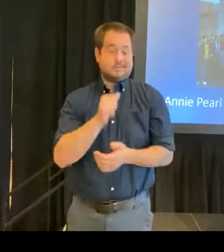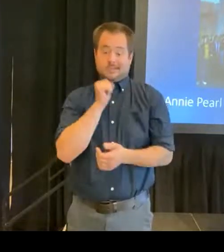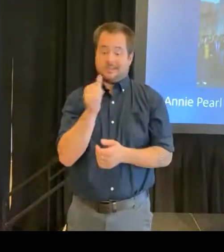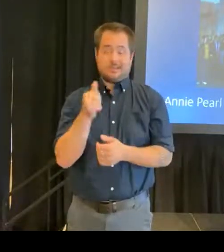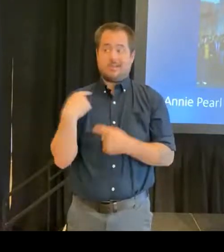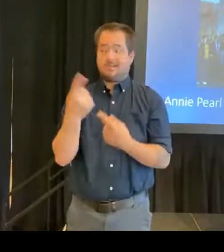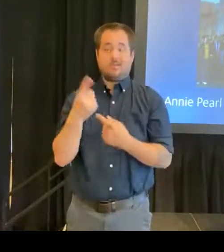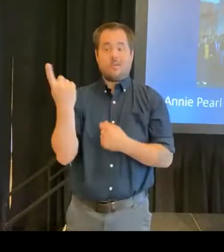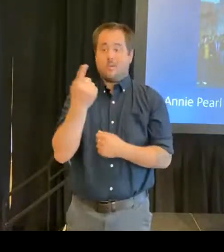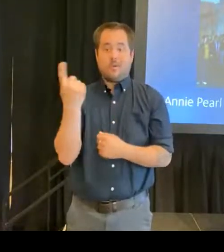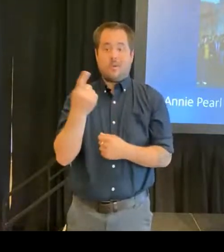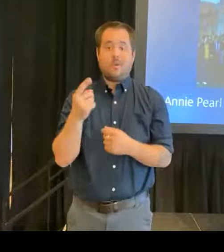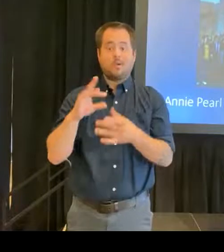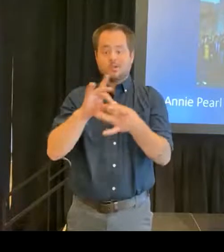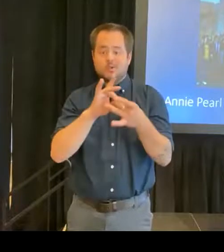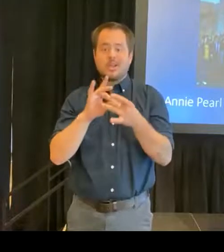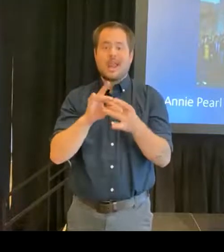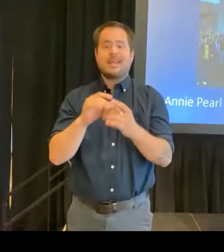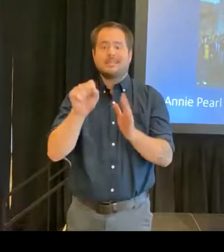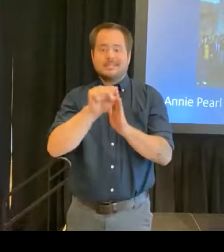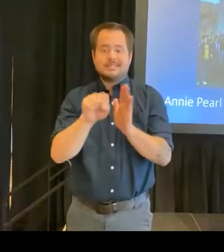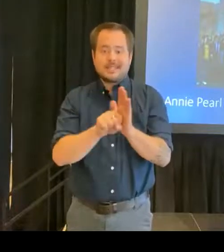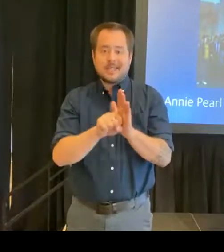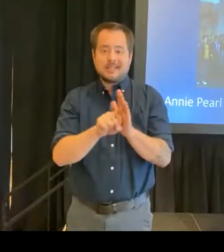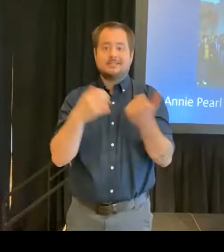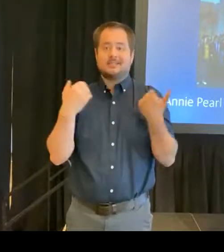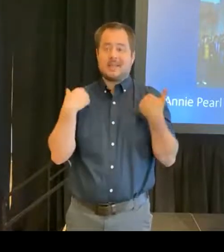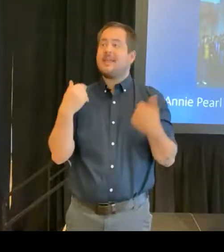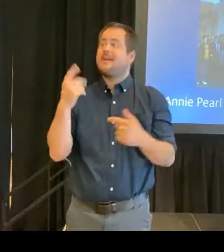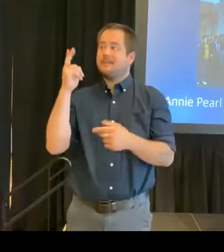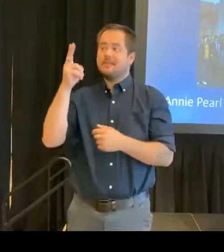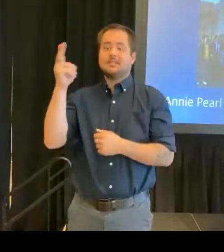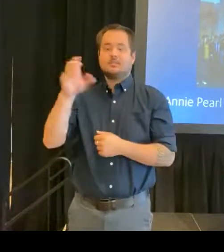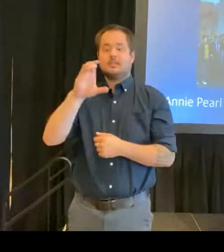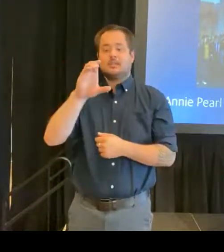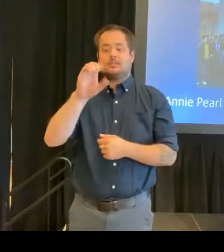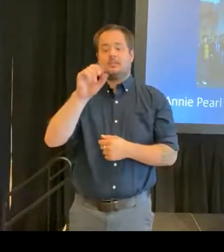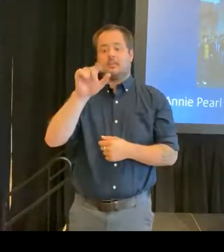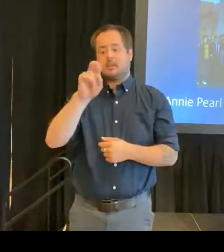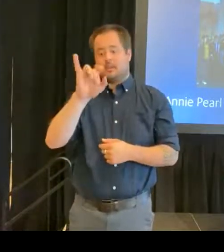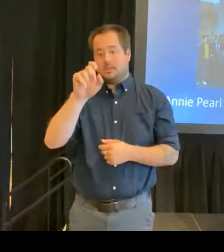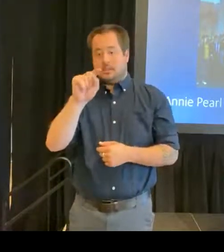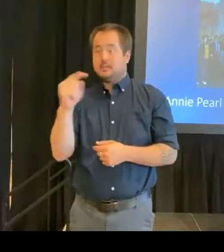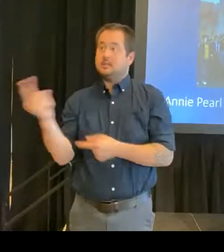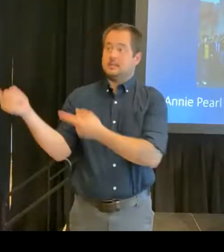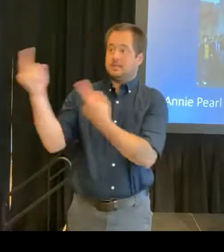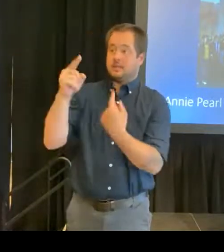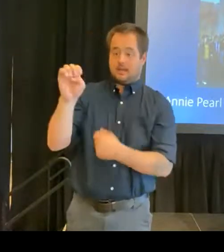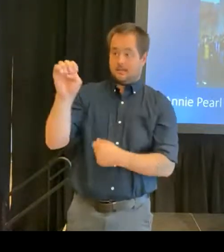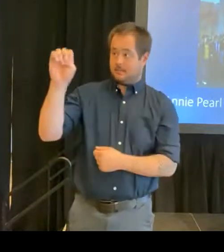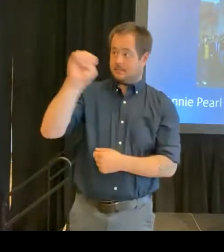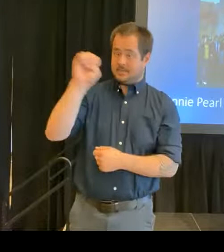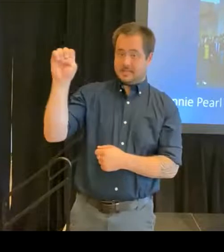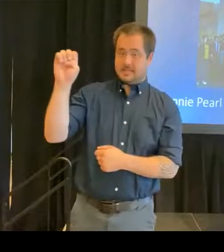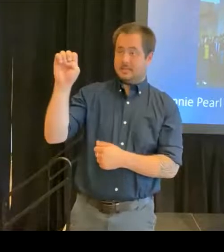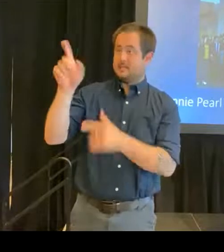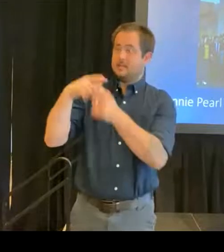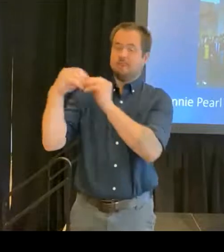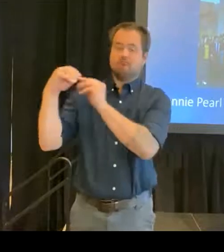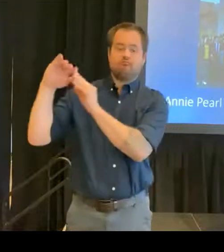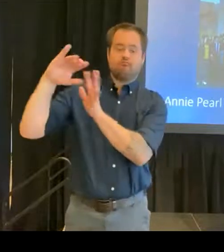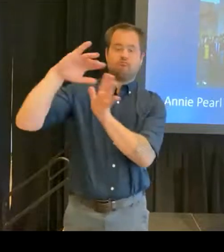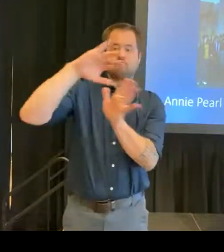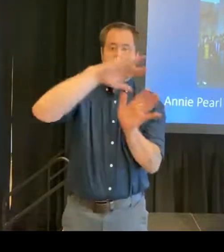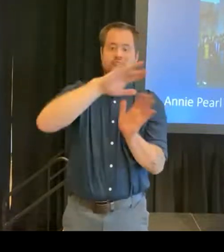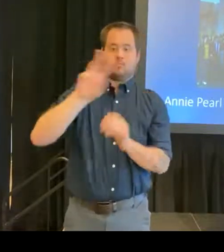States. Like we have a whole history of colonists coming to the eastern side of the country and then expanding westward and all of the stuff that comes